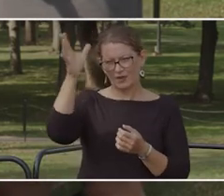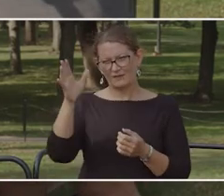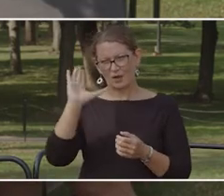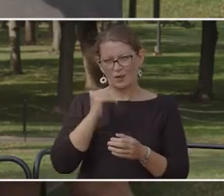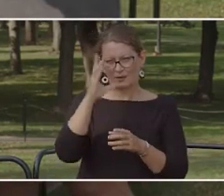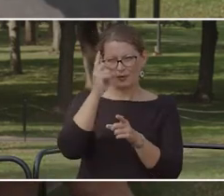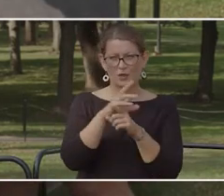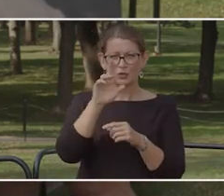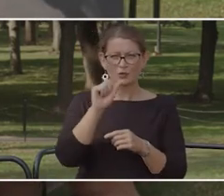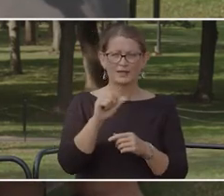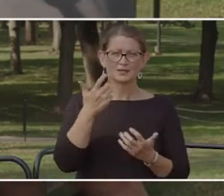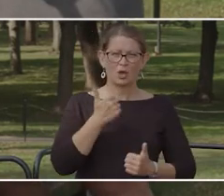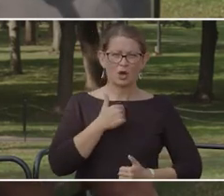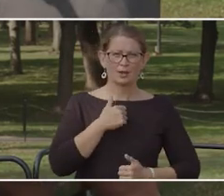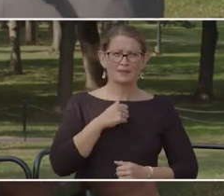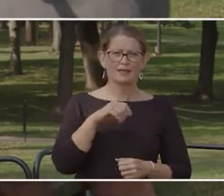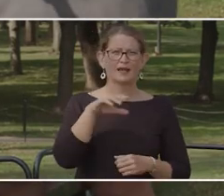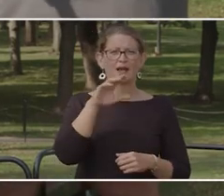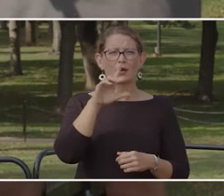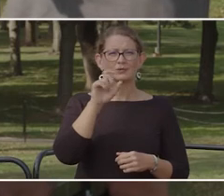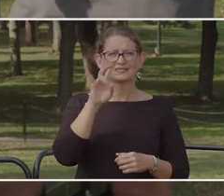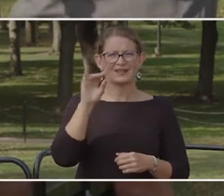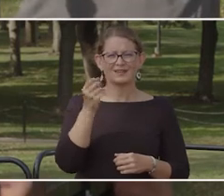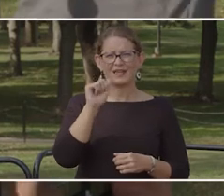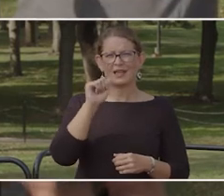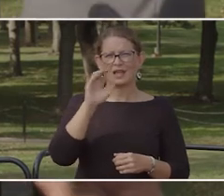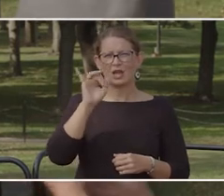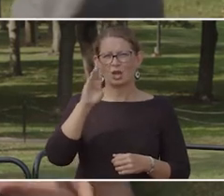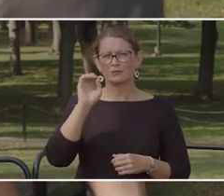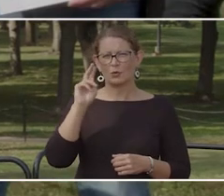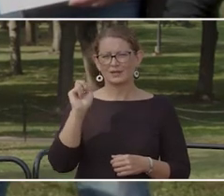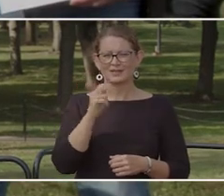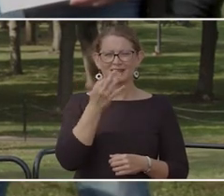the 173rd Airborne from 1969 to 1970.